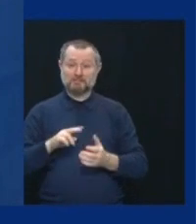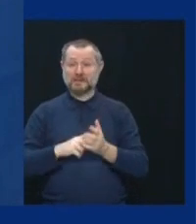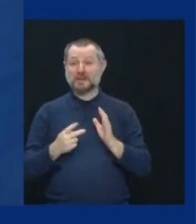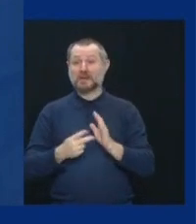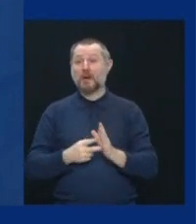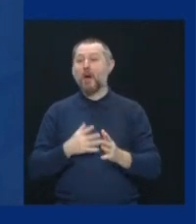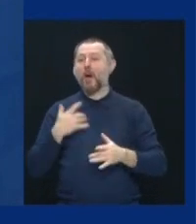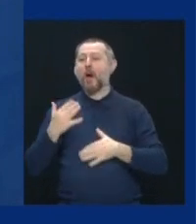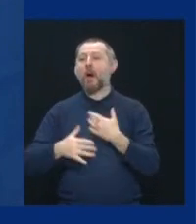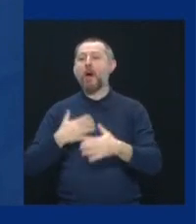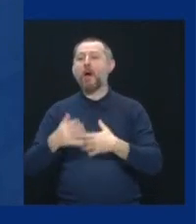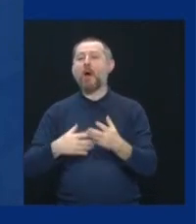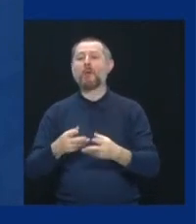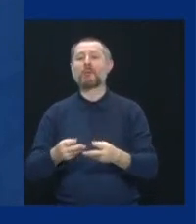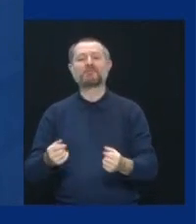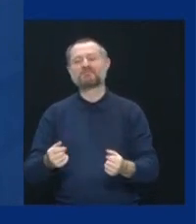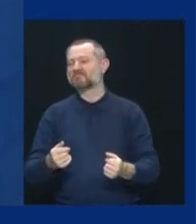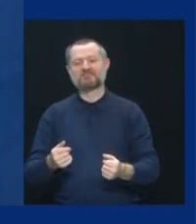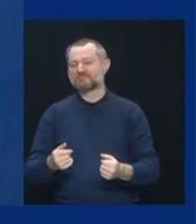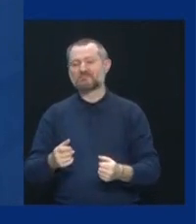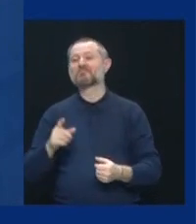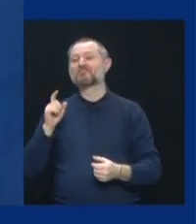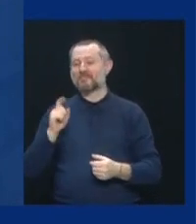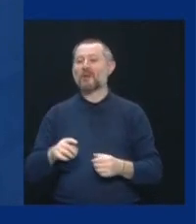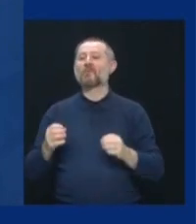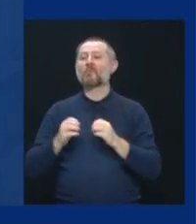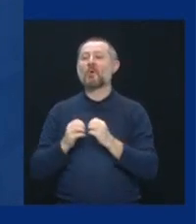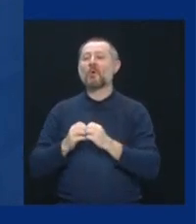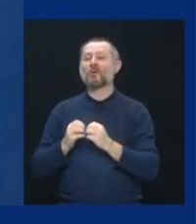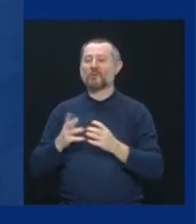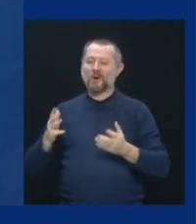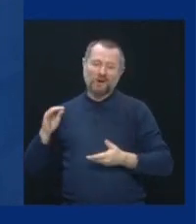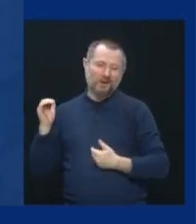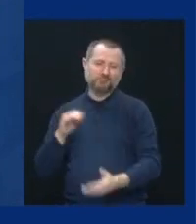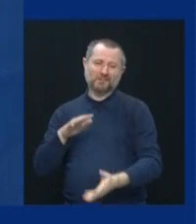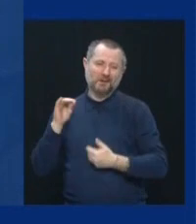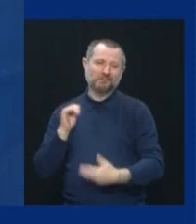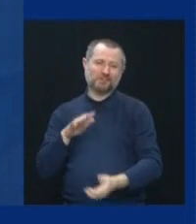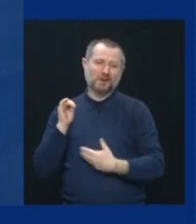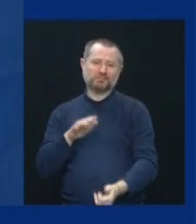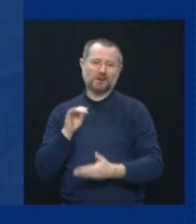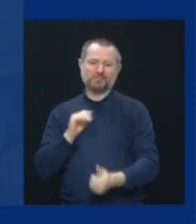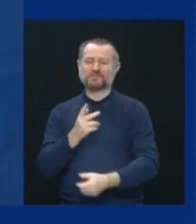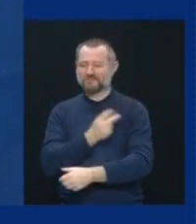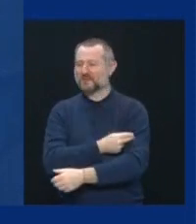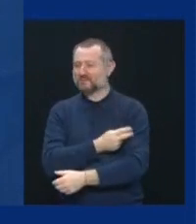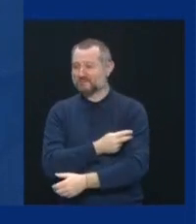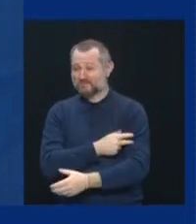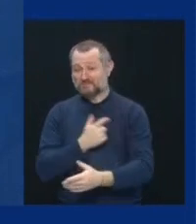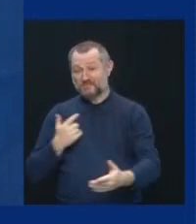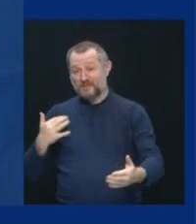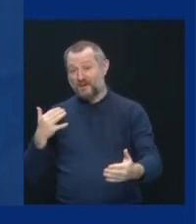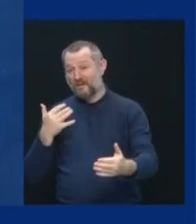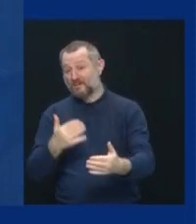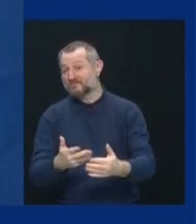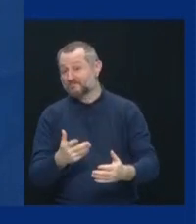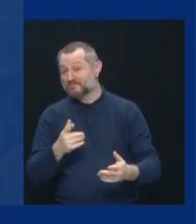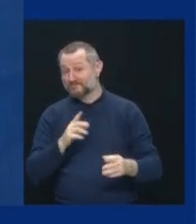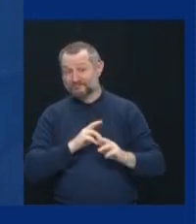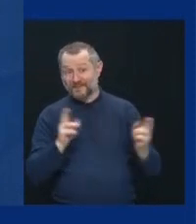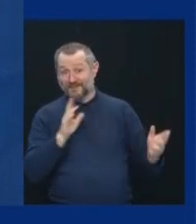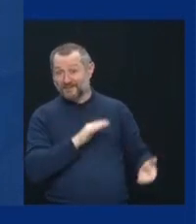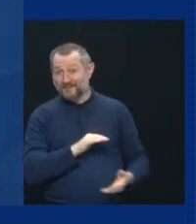you have increased dosages. When you have increased